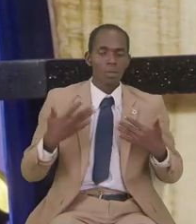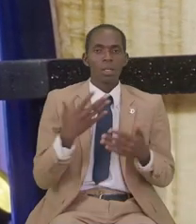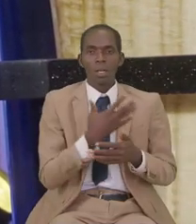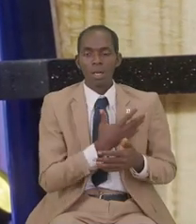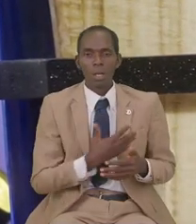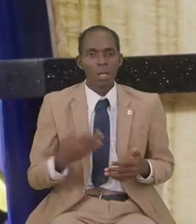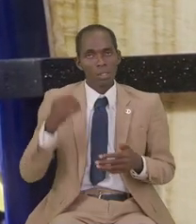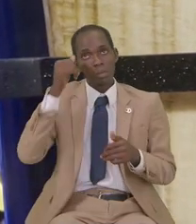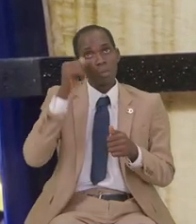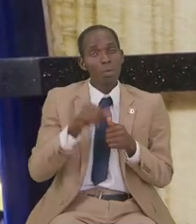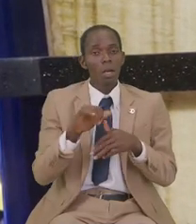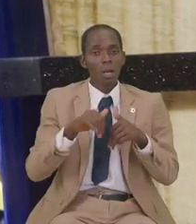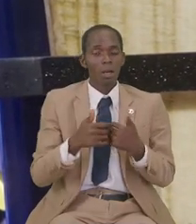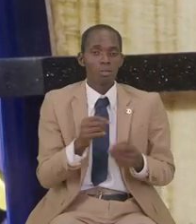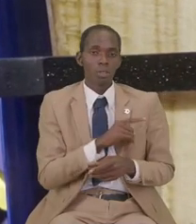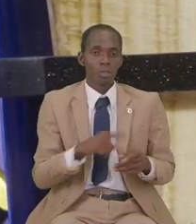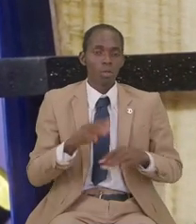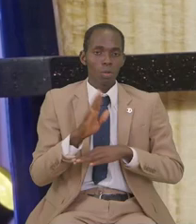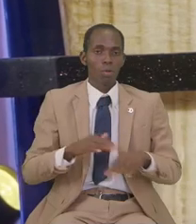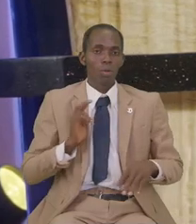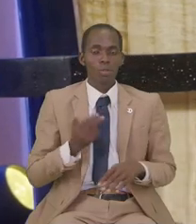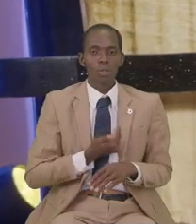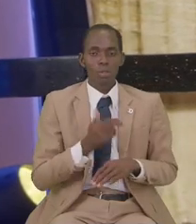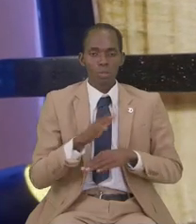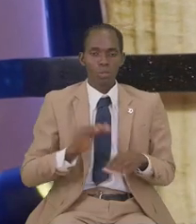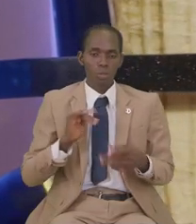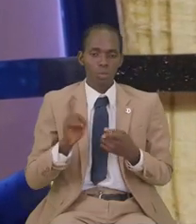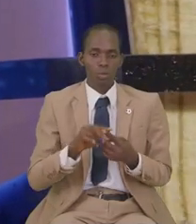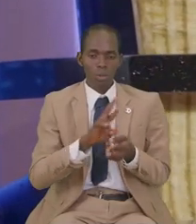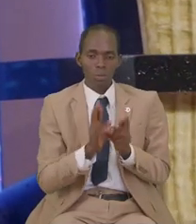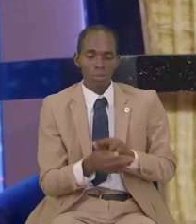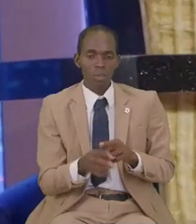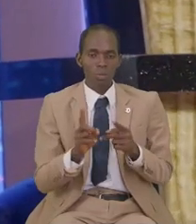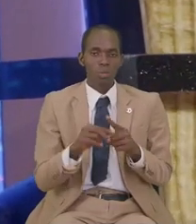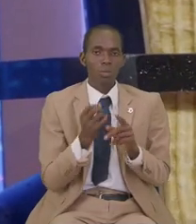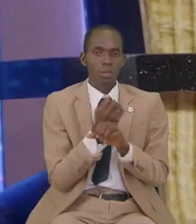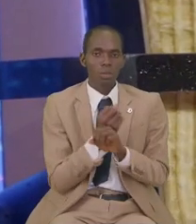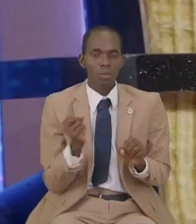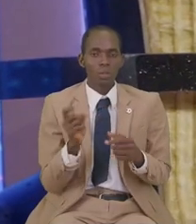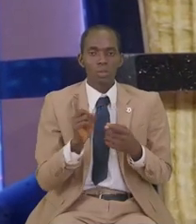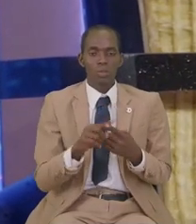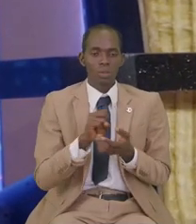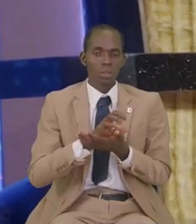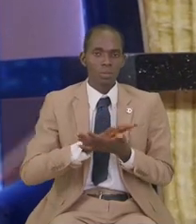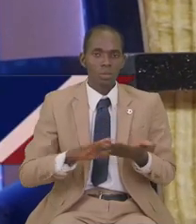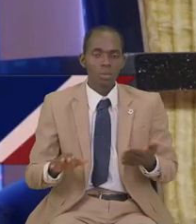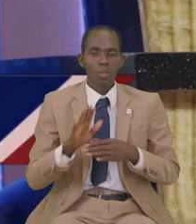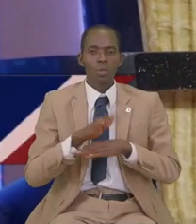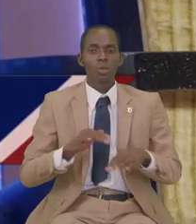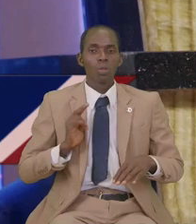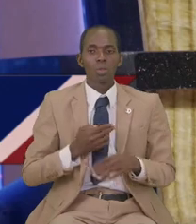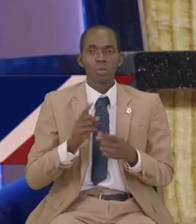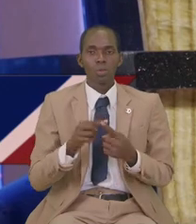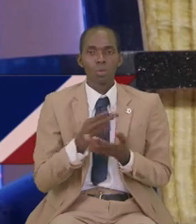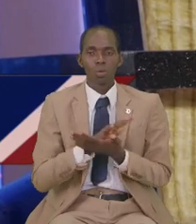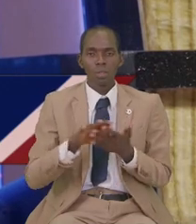has called us, he called us to repentance, he called us to salvation, he called us to sanctification, he called us to holiness,